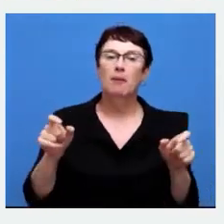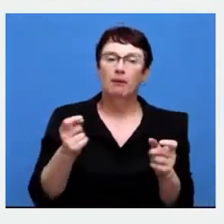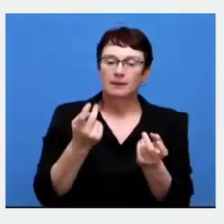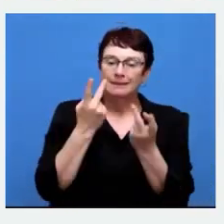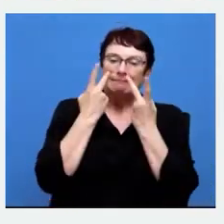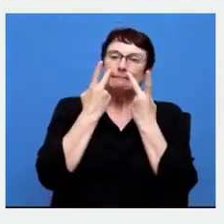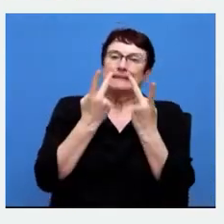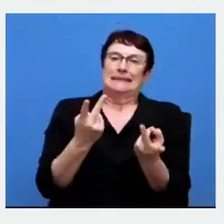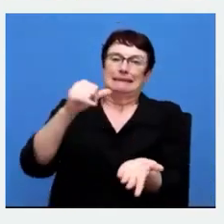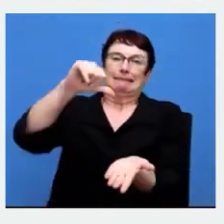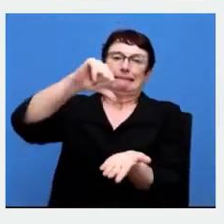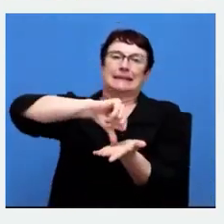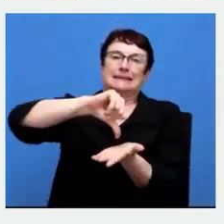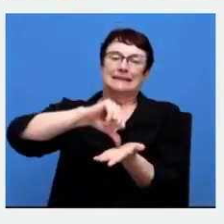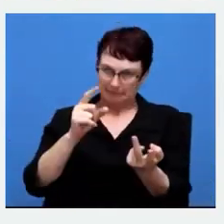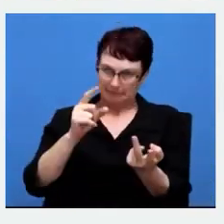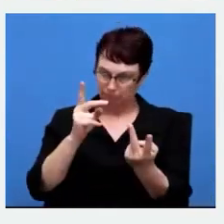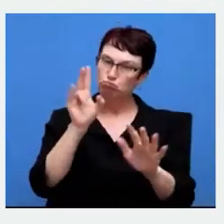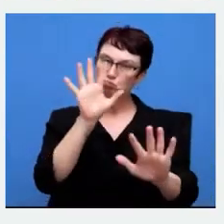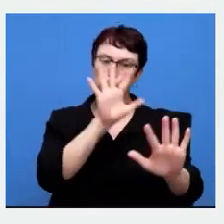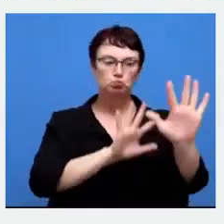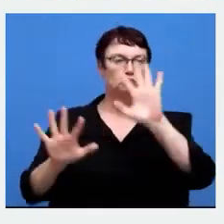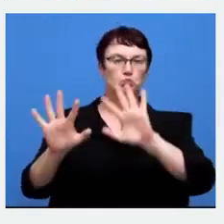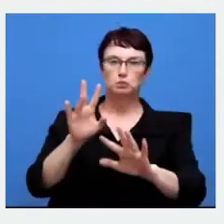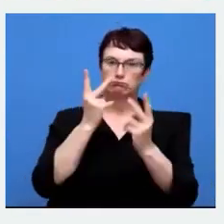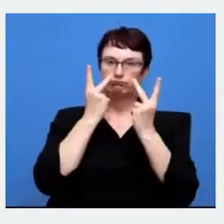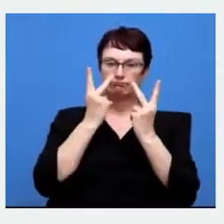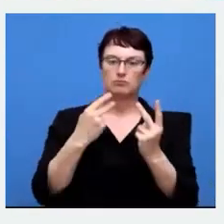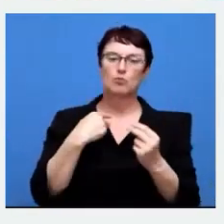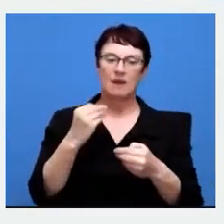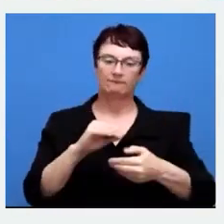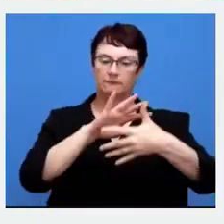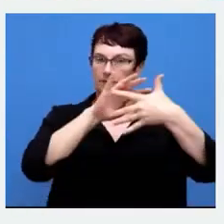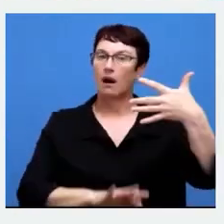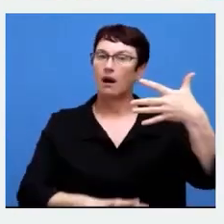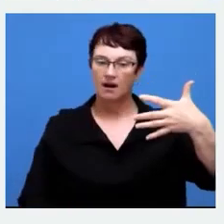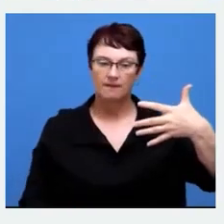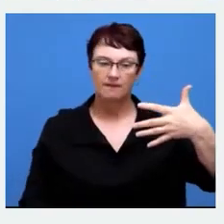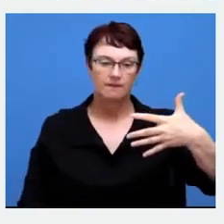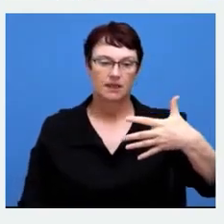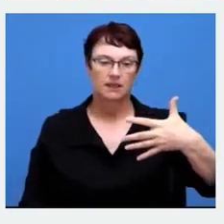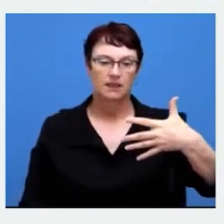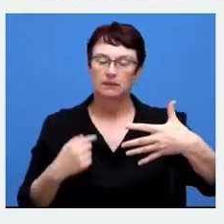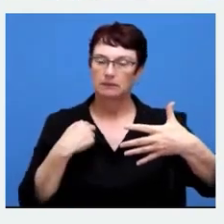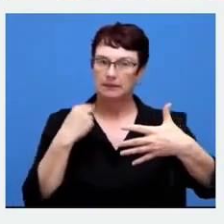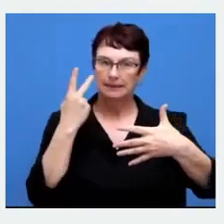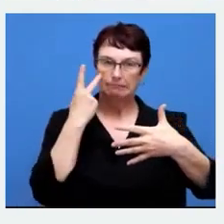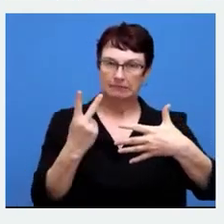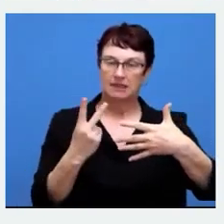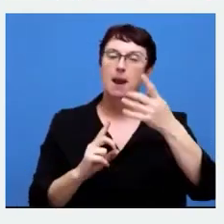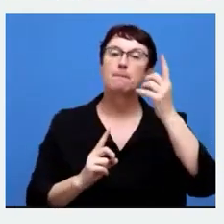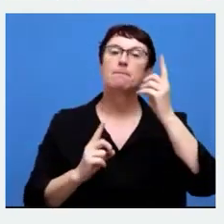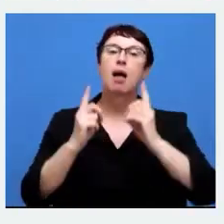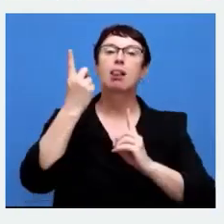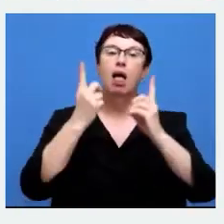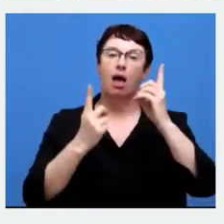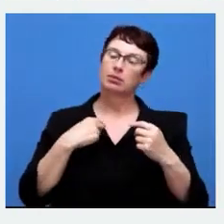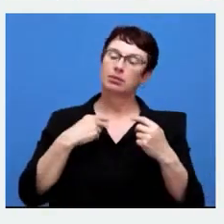say, are these 5. So we, let's say, observe the city of Milan from a, let's